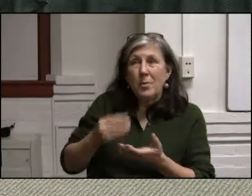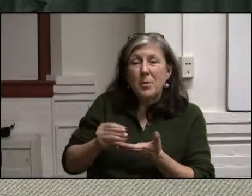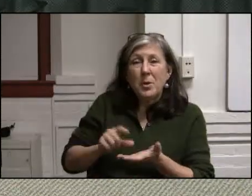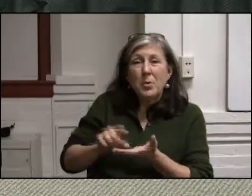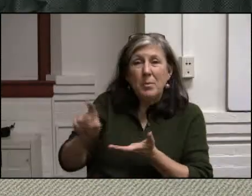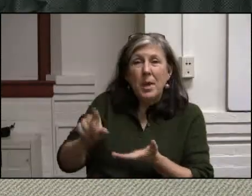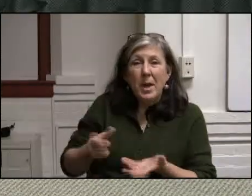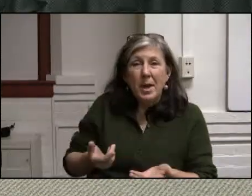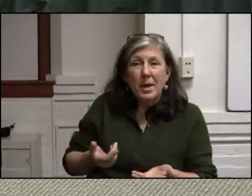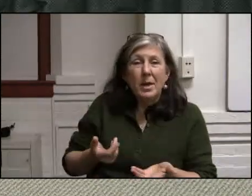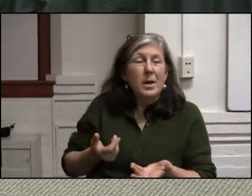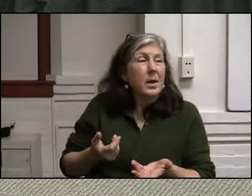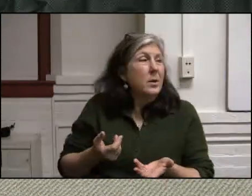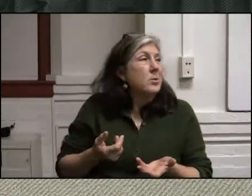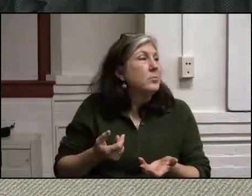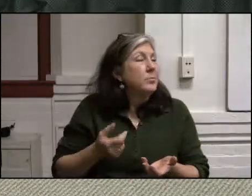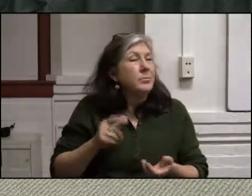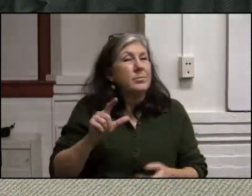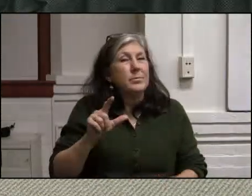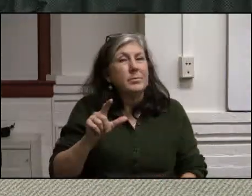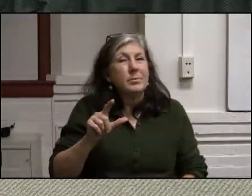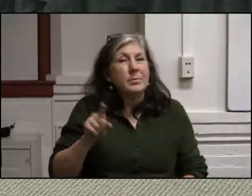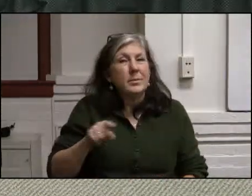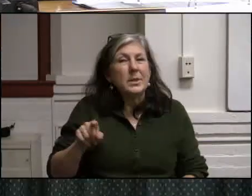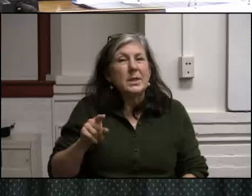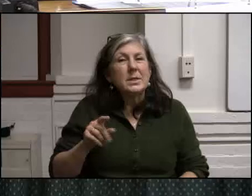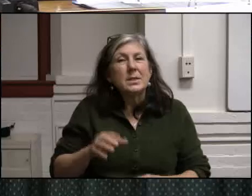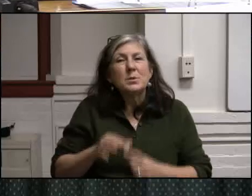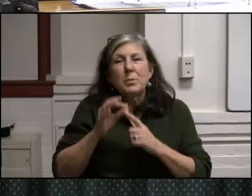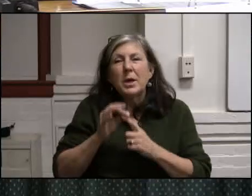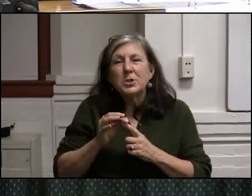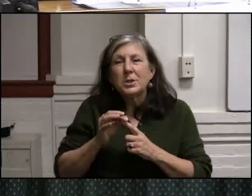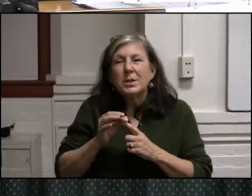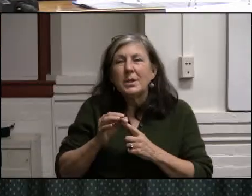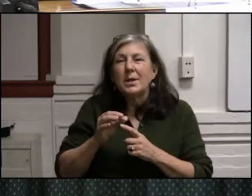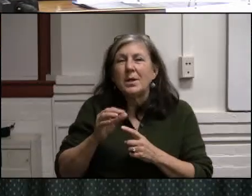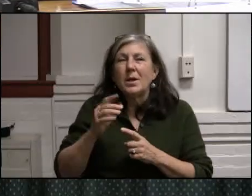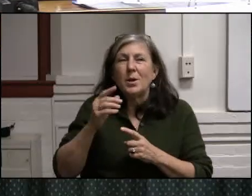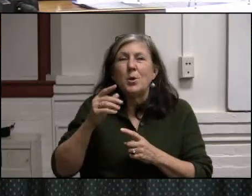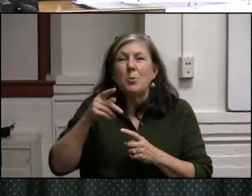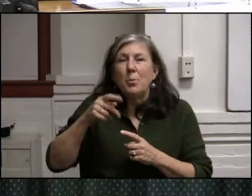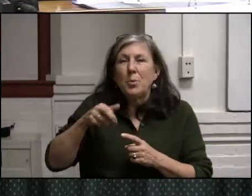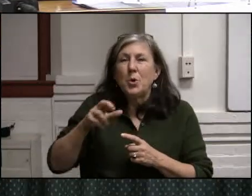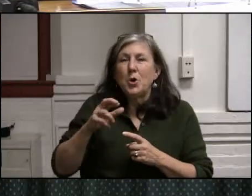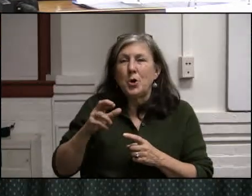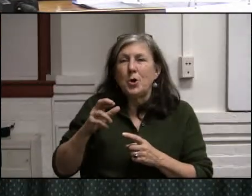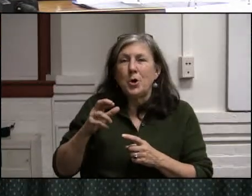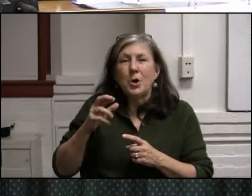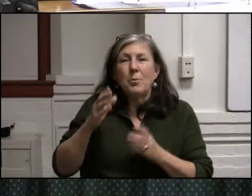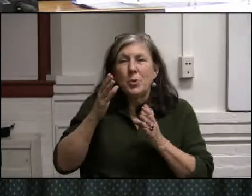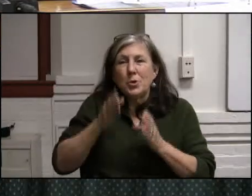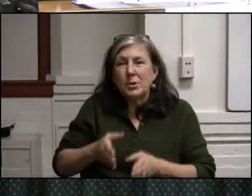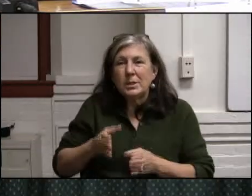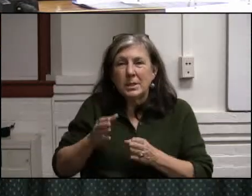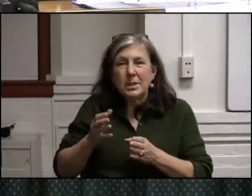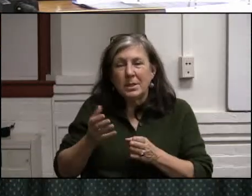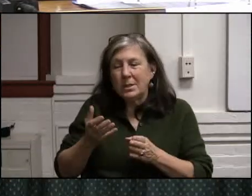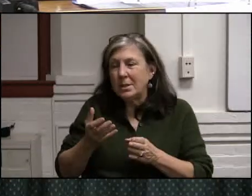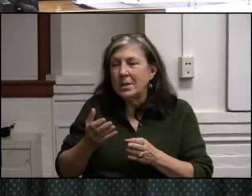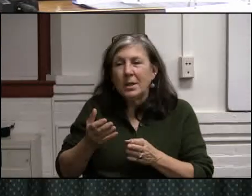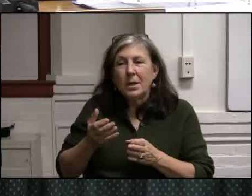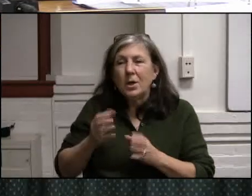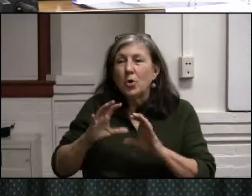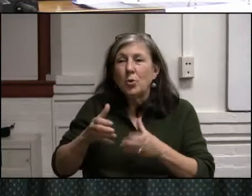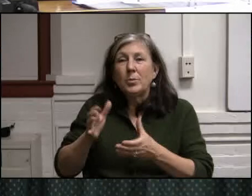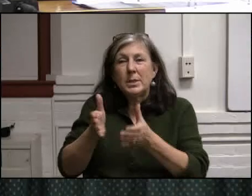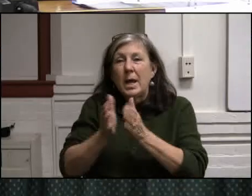big questions. particularly the per capita number, Right. because I feel that these groups that ask for money per